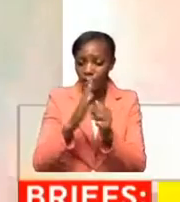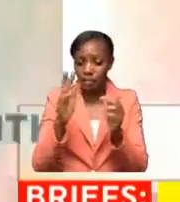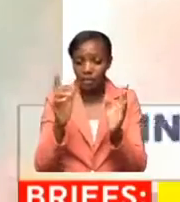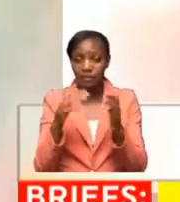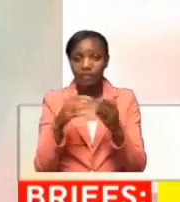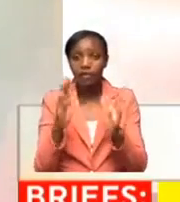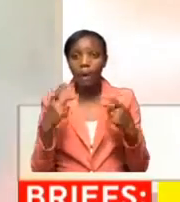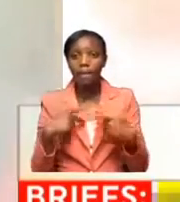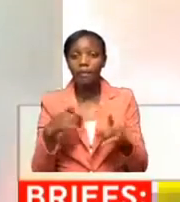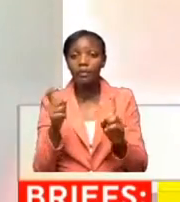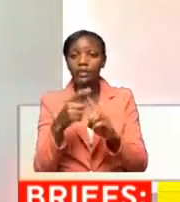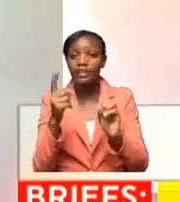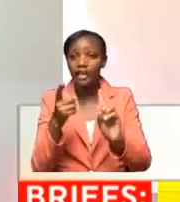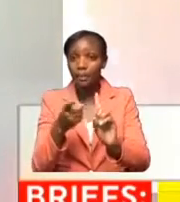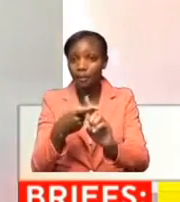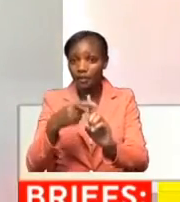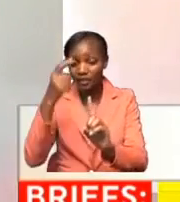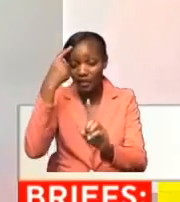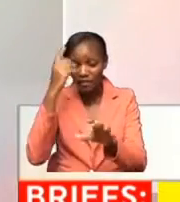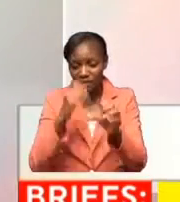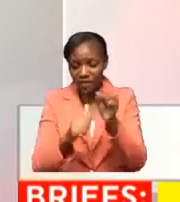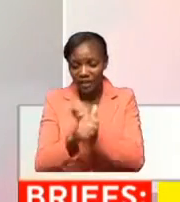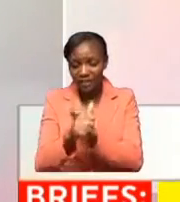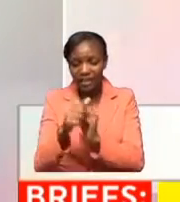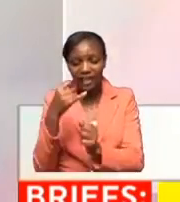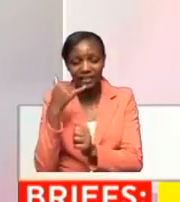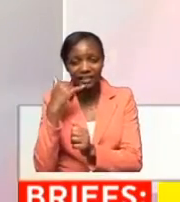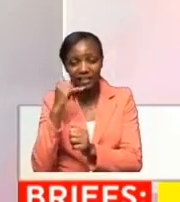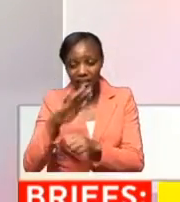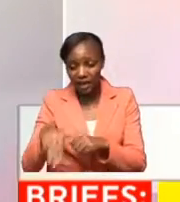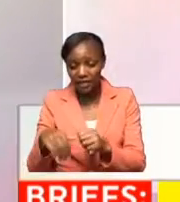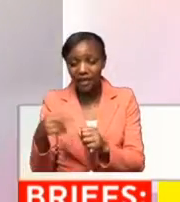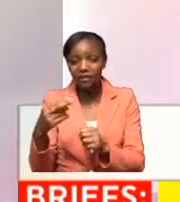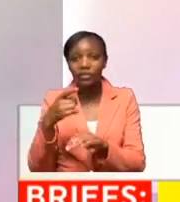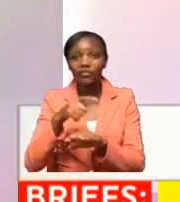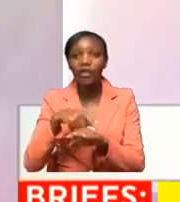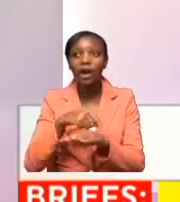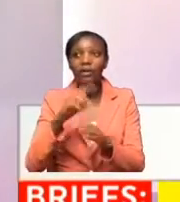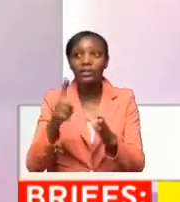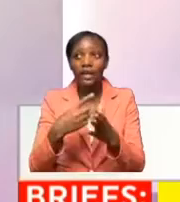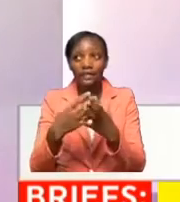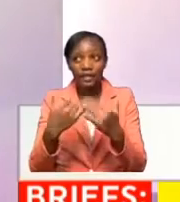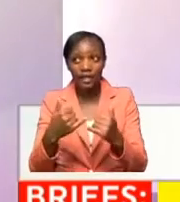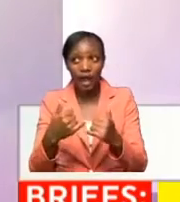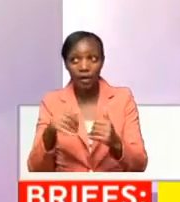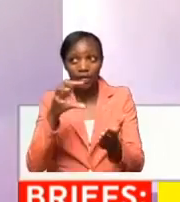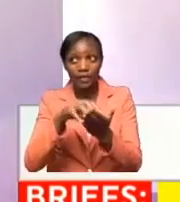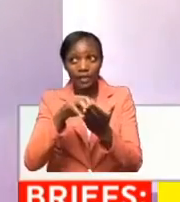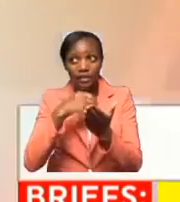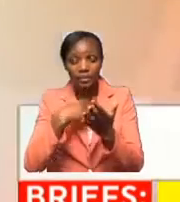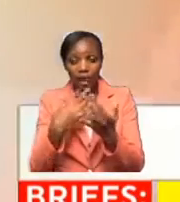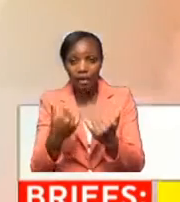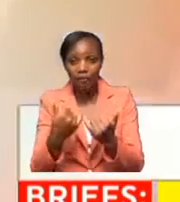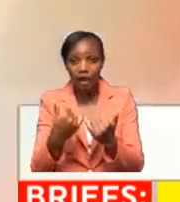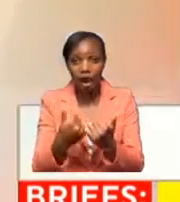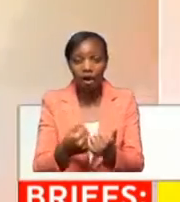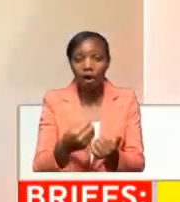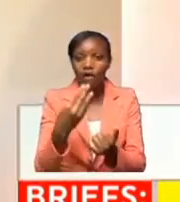testing positive for the dreaded virus in the last 24 hours. The total number of cases now stand